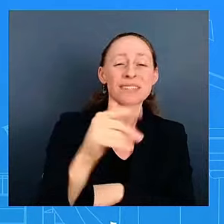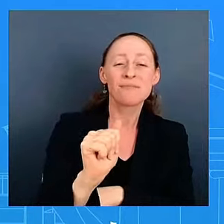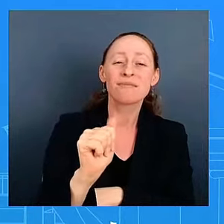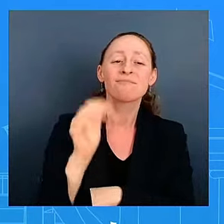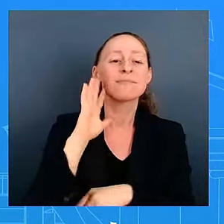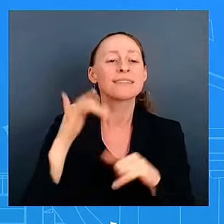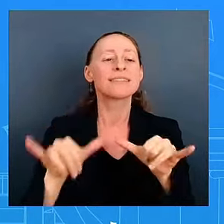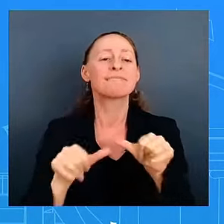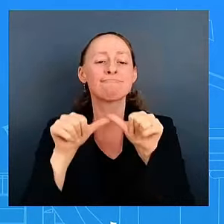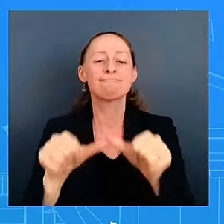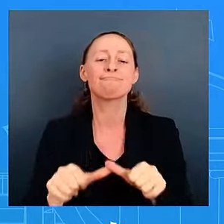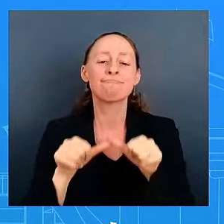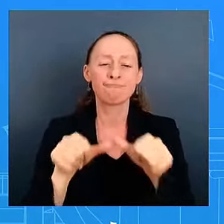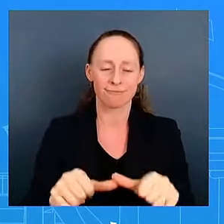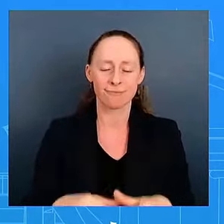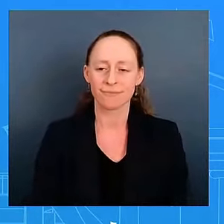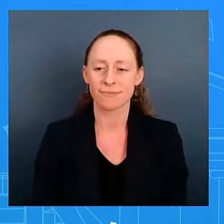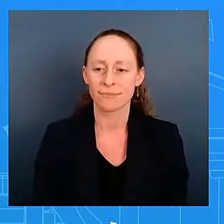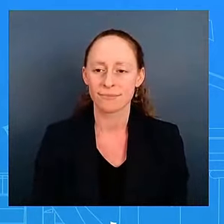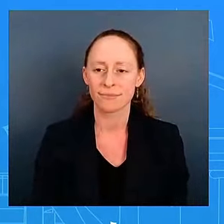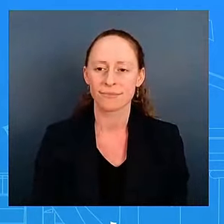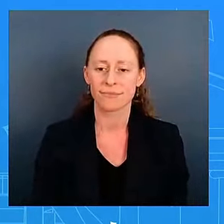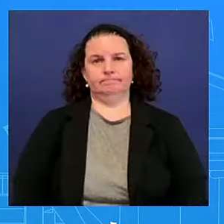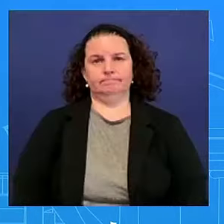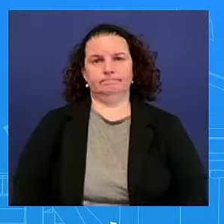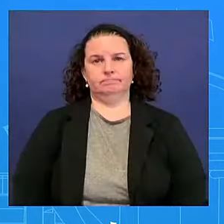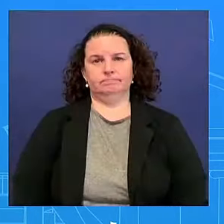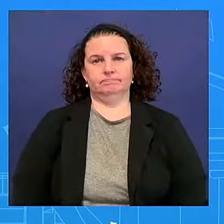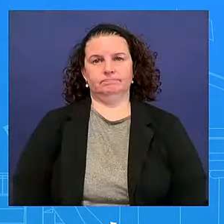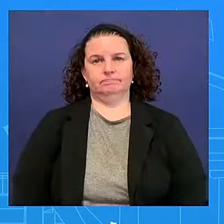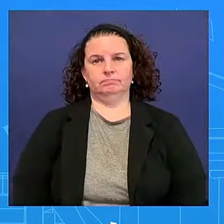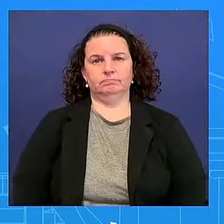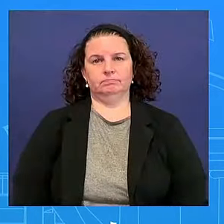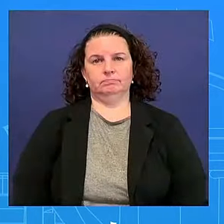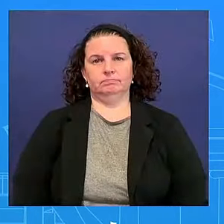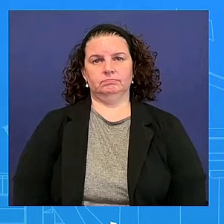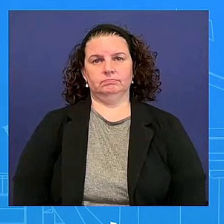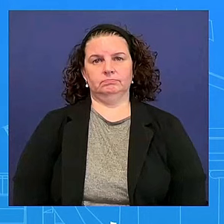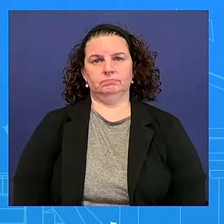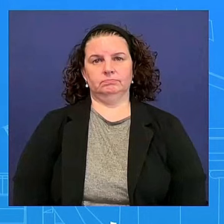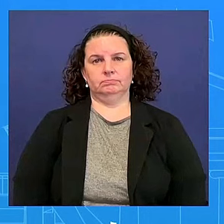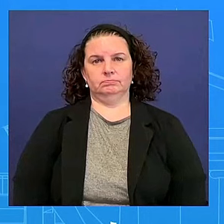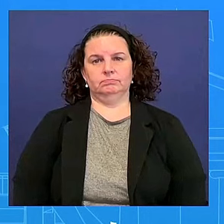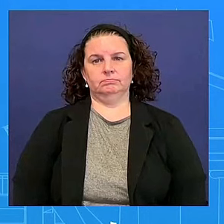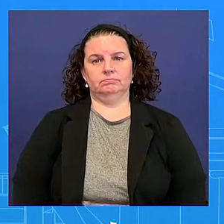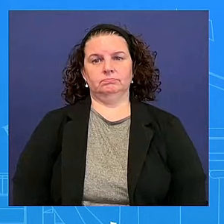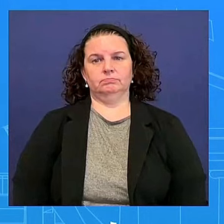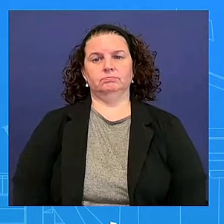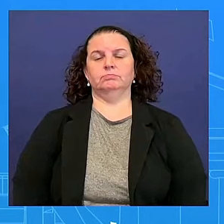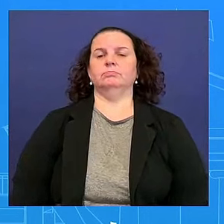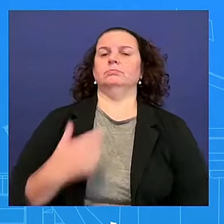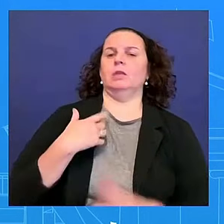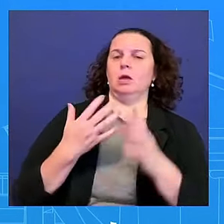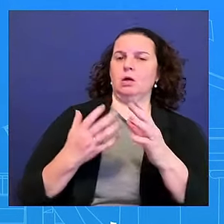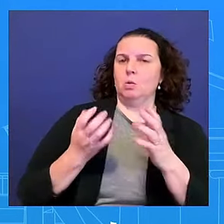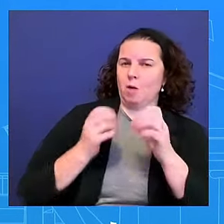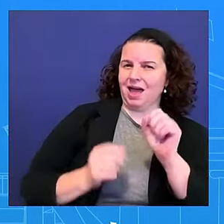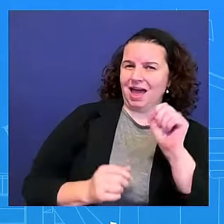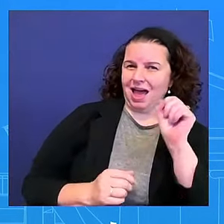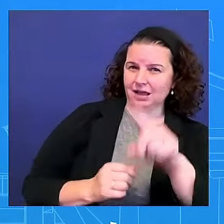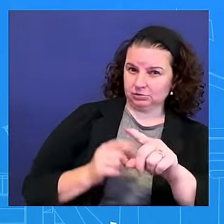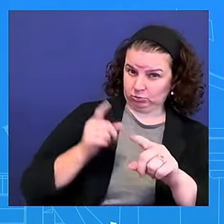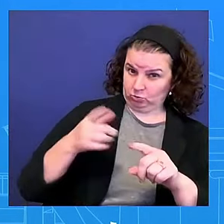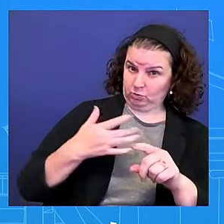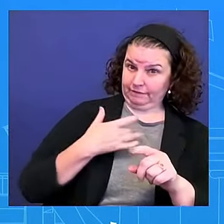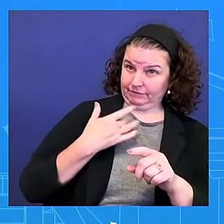feel like he's weathered this storm, so to speak? Look, I think that he is more determined than ever